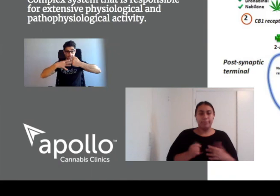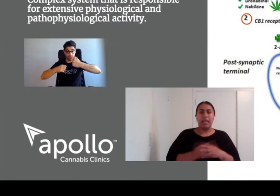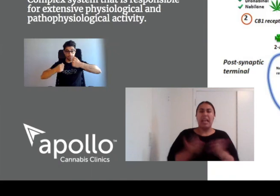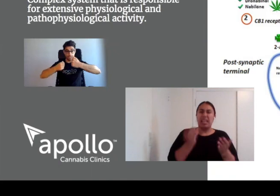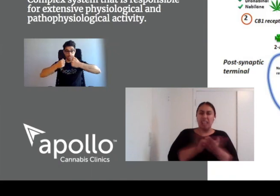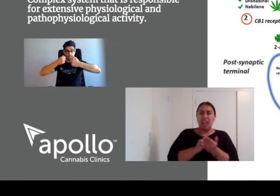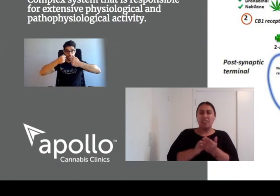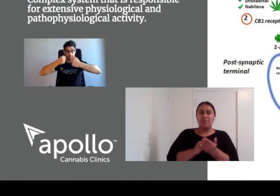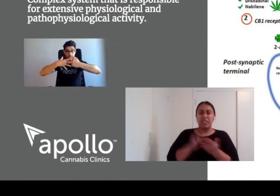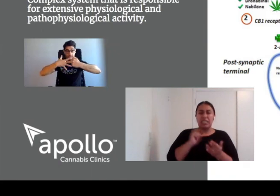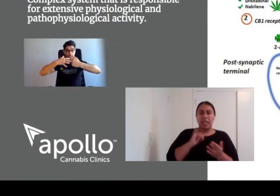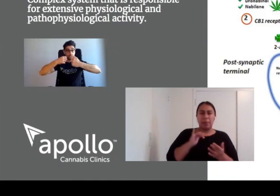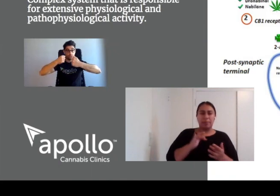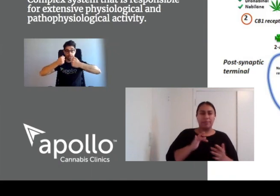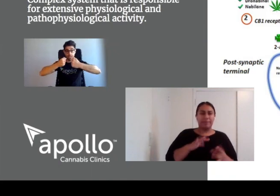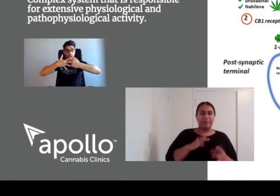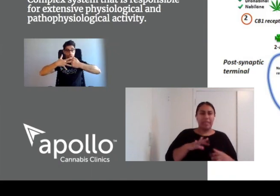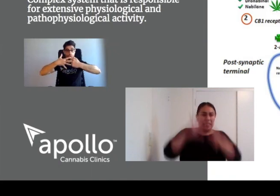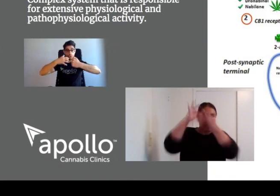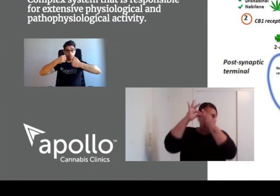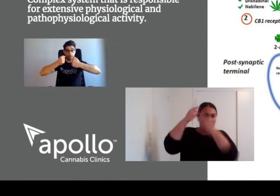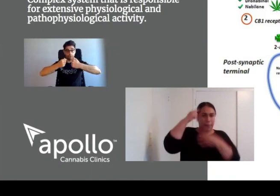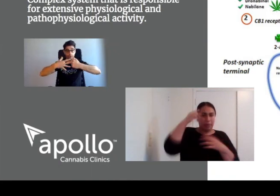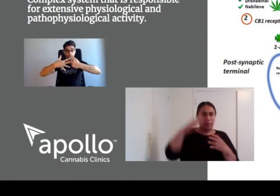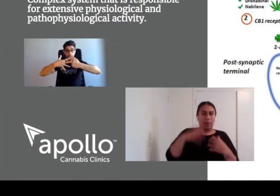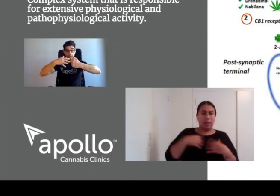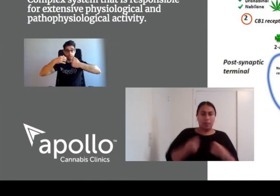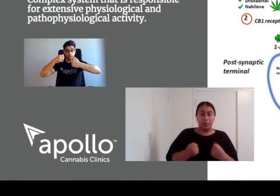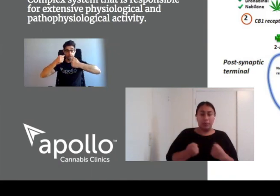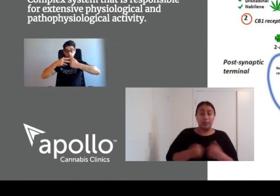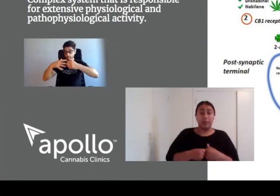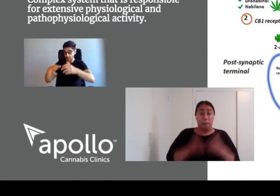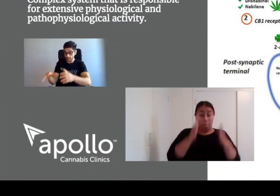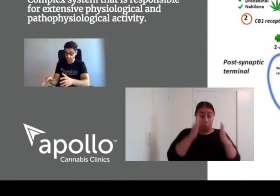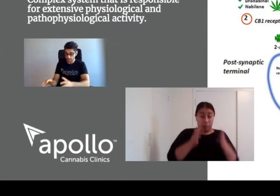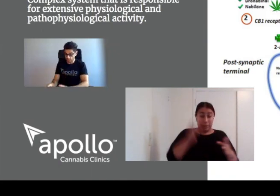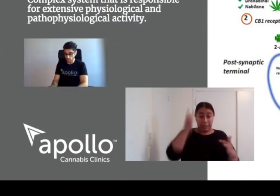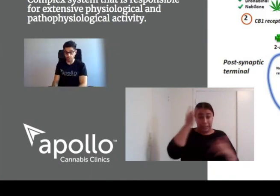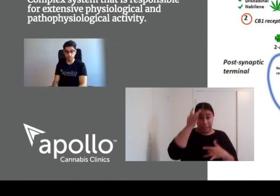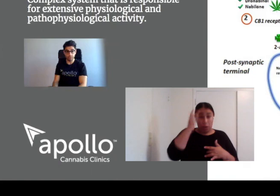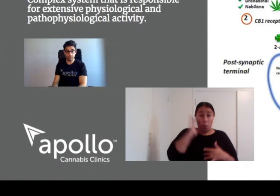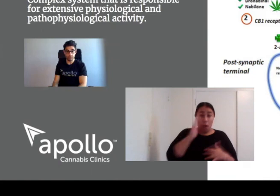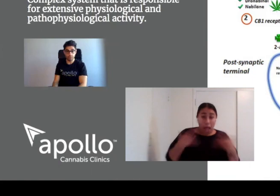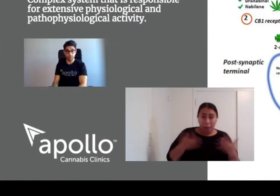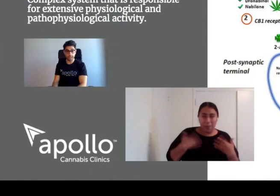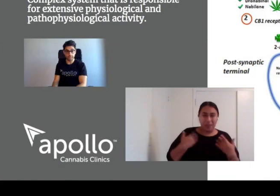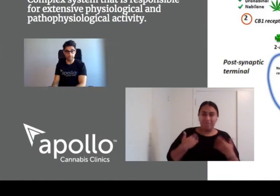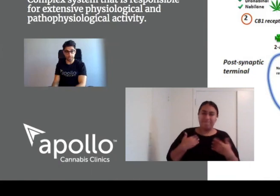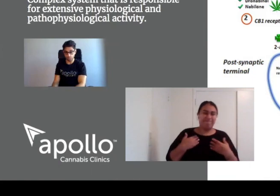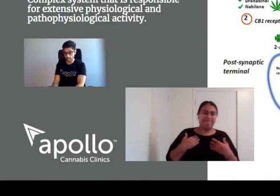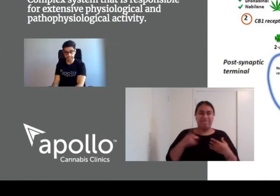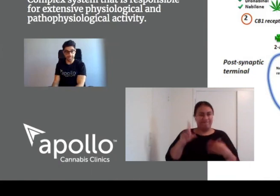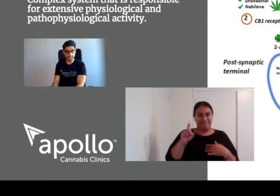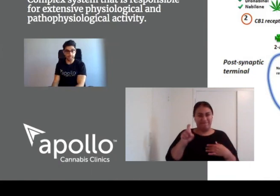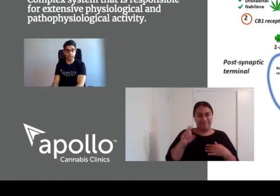100 signals a minute to giving 20 or 30, well, the patient says, I feel a lot more relief. I